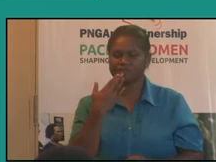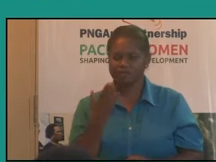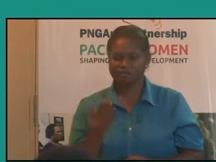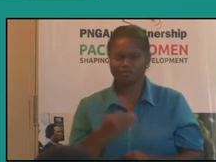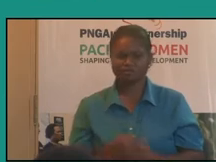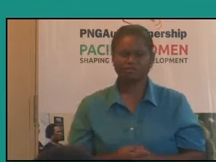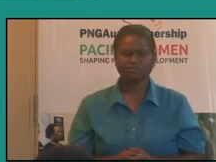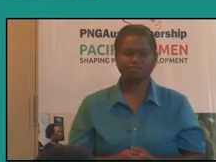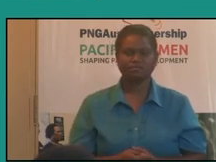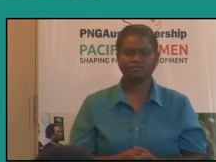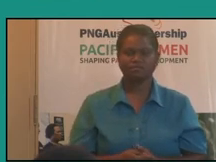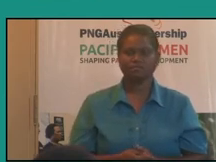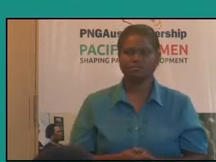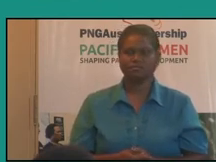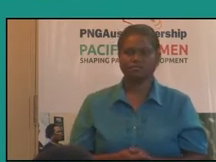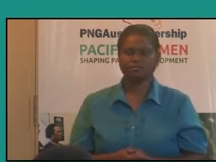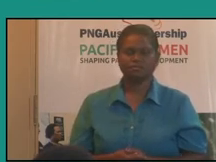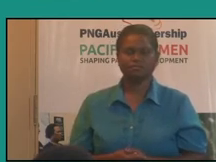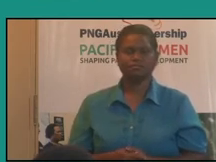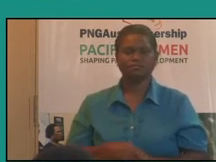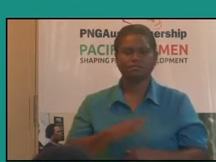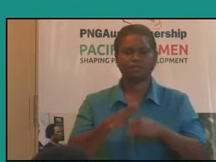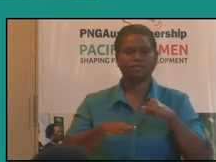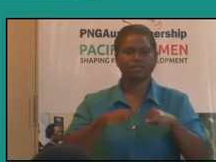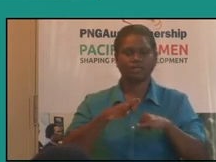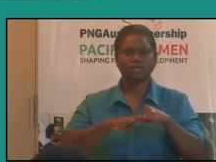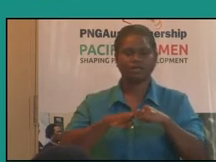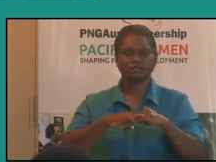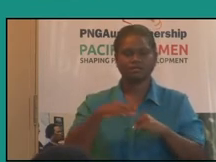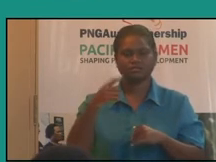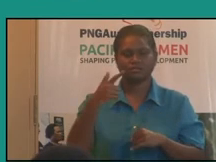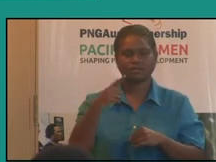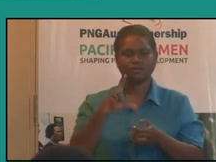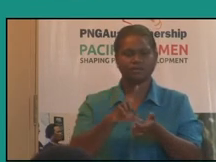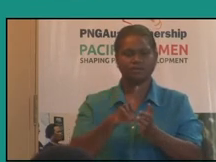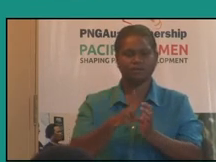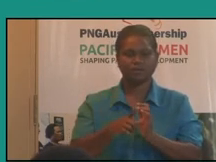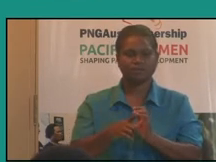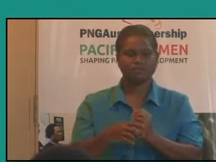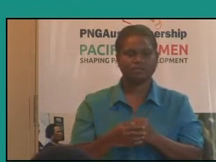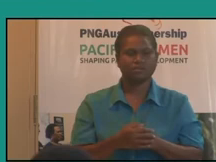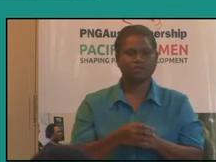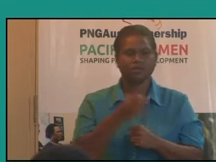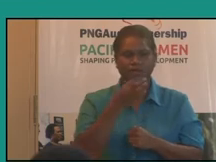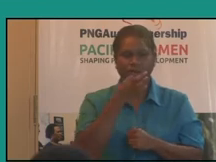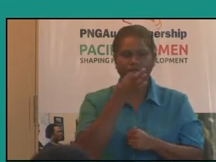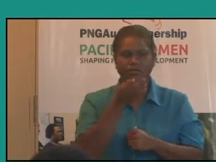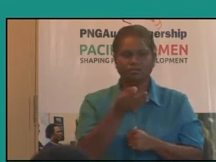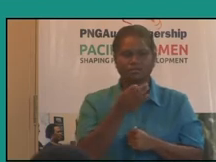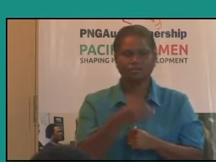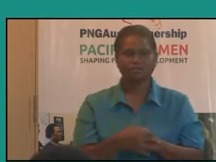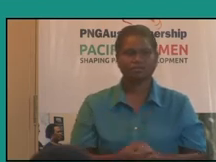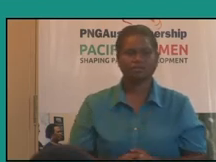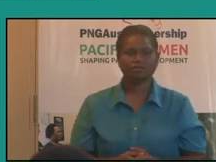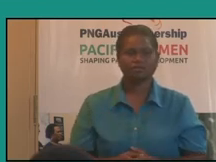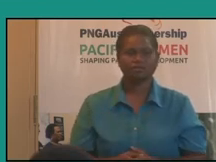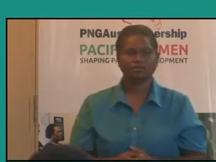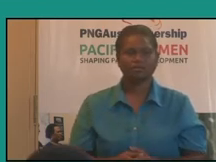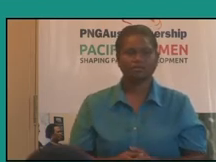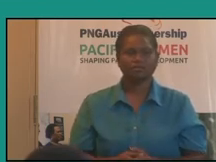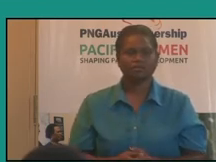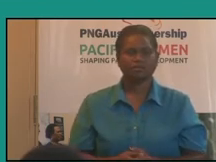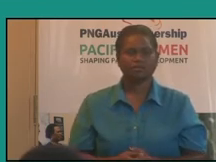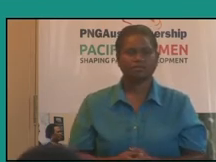down to our last 7 minutes. And I'd really like to ask again, in the interest of